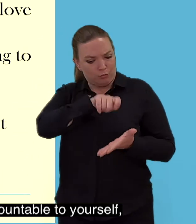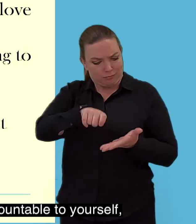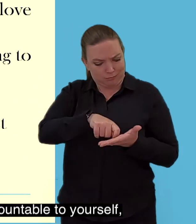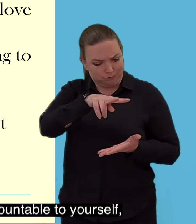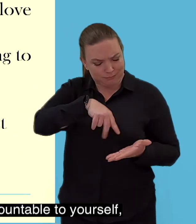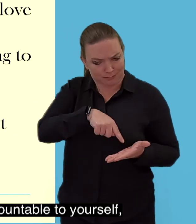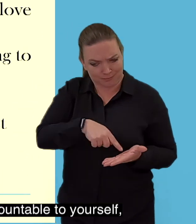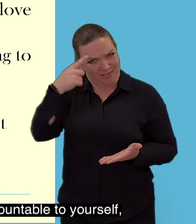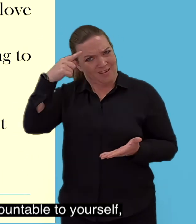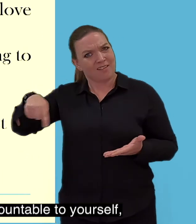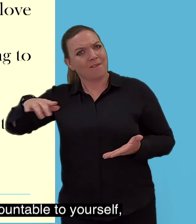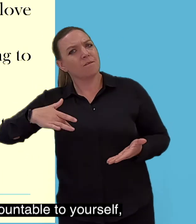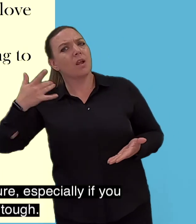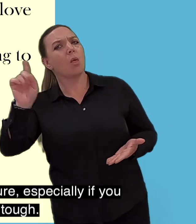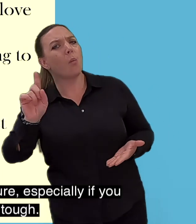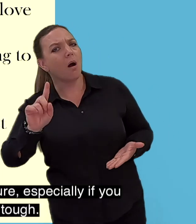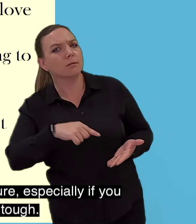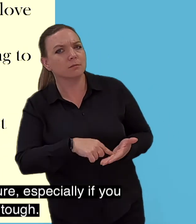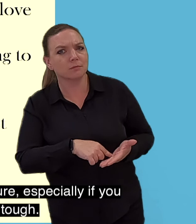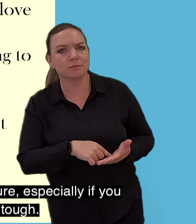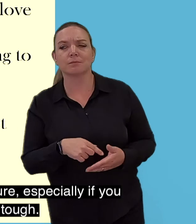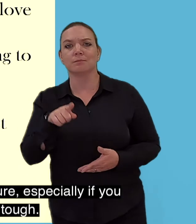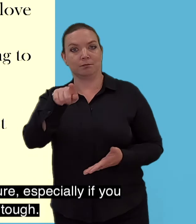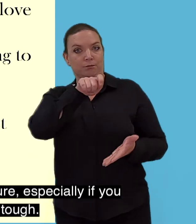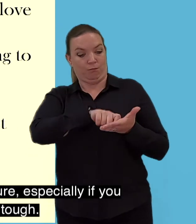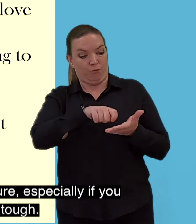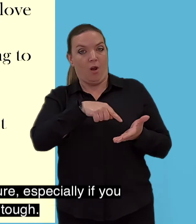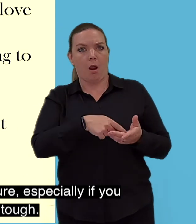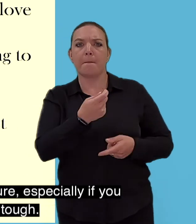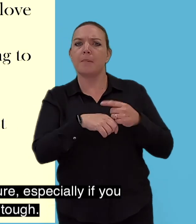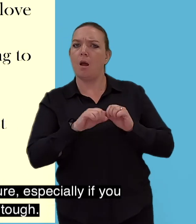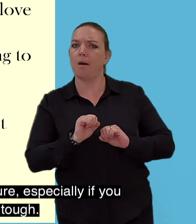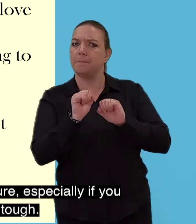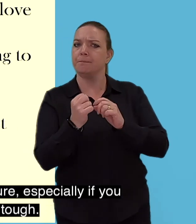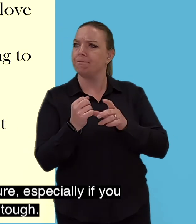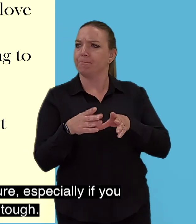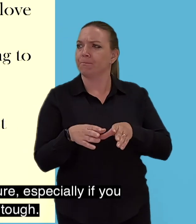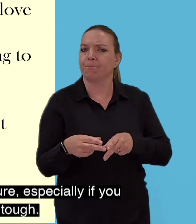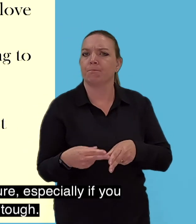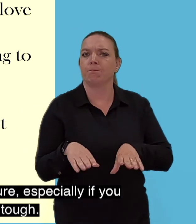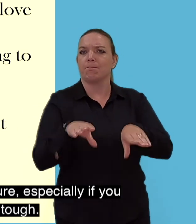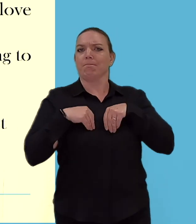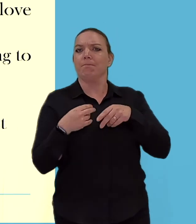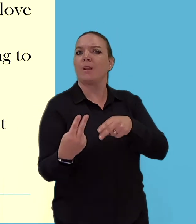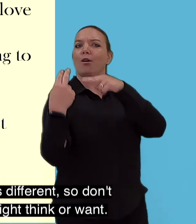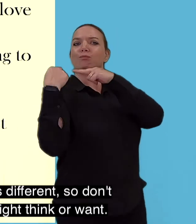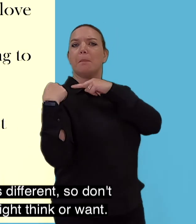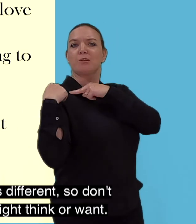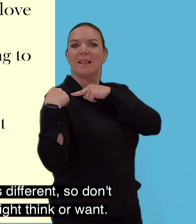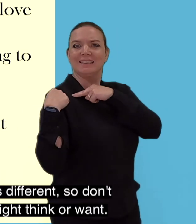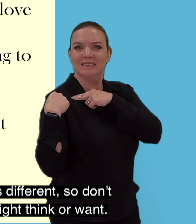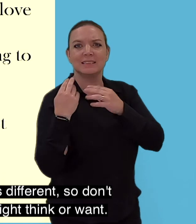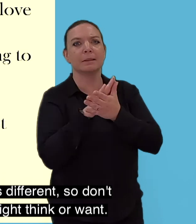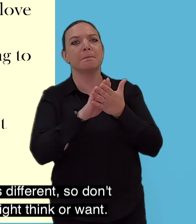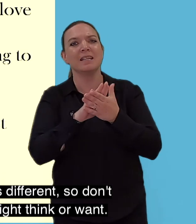reasons down can help you to be accountable to yourself, and also you can always go back to them in the future, especially if you go on to study the course, if things